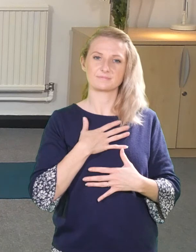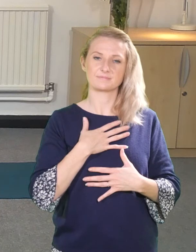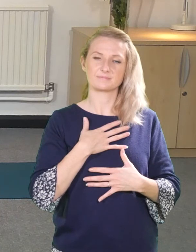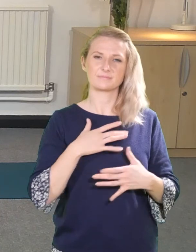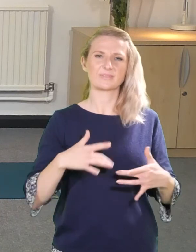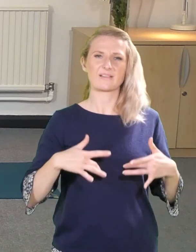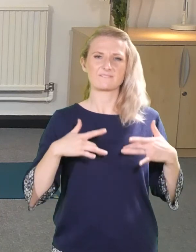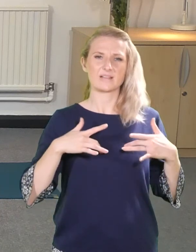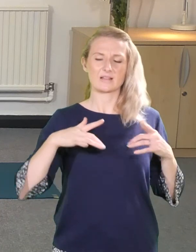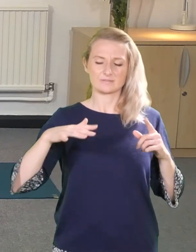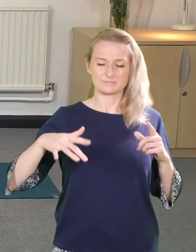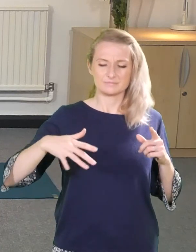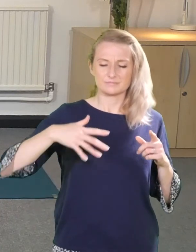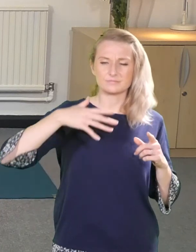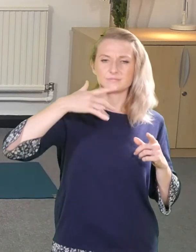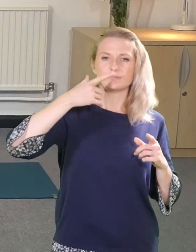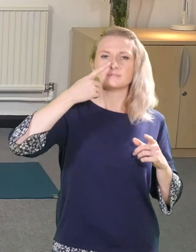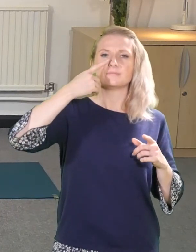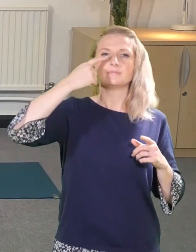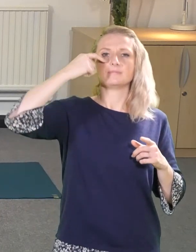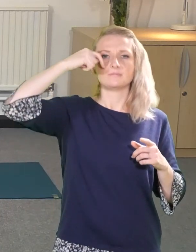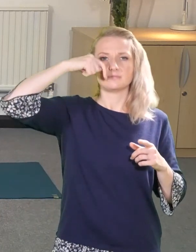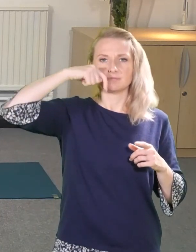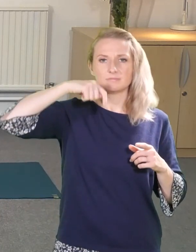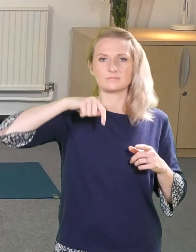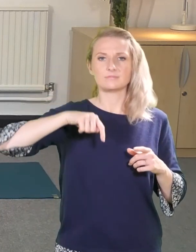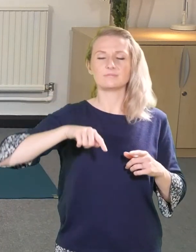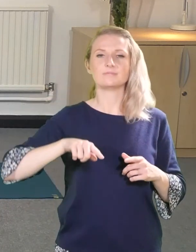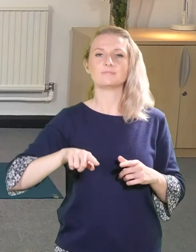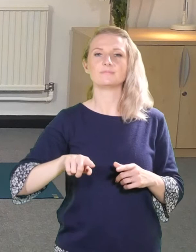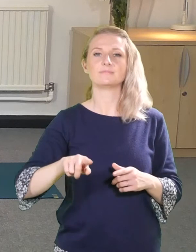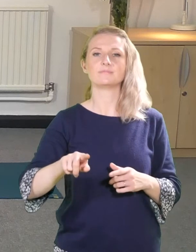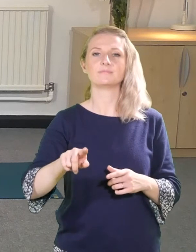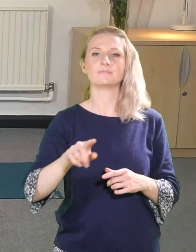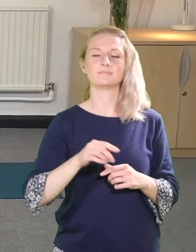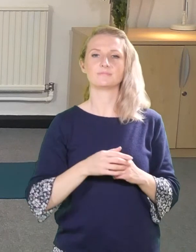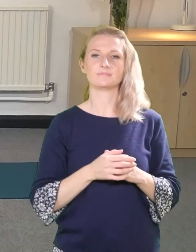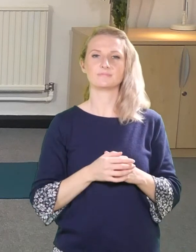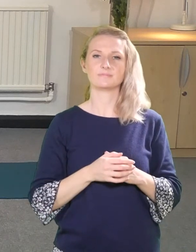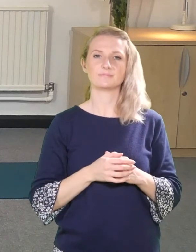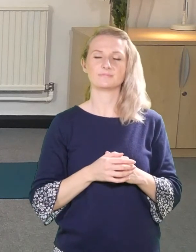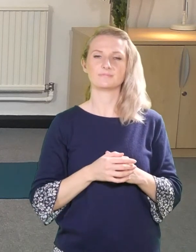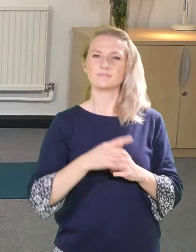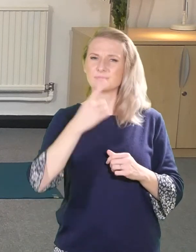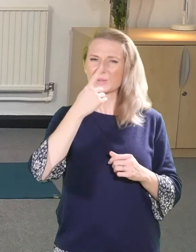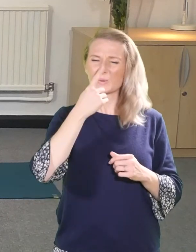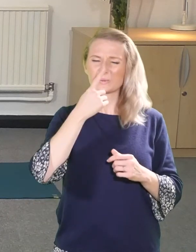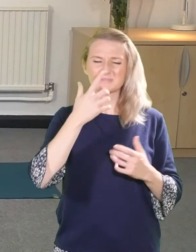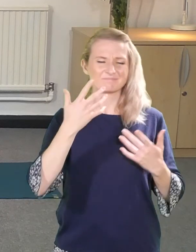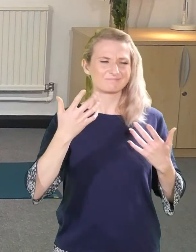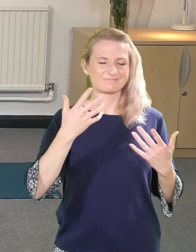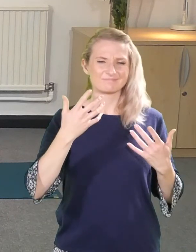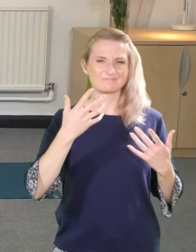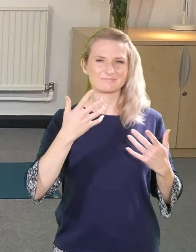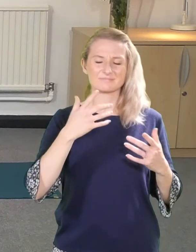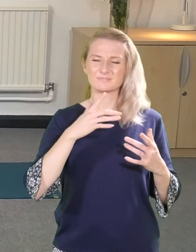Feeling the breath moving in and out of the nostrils. And if you're not used to breathing through your nostrils, maybe this is a